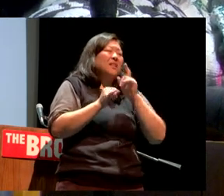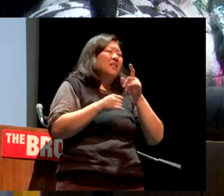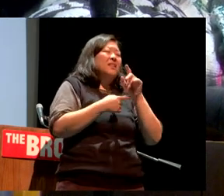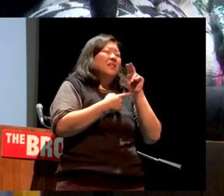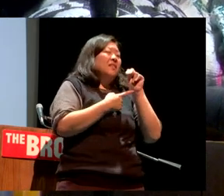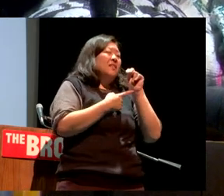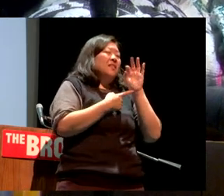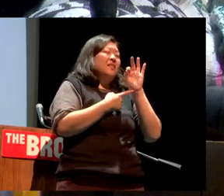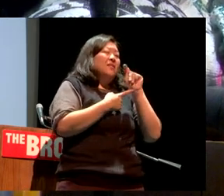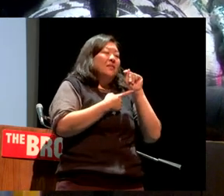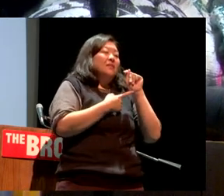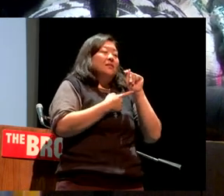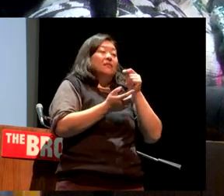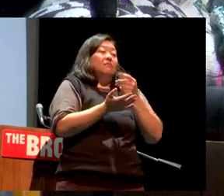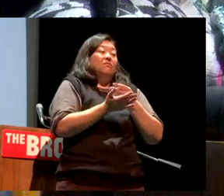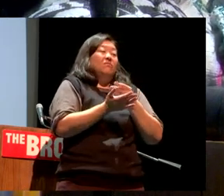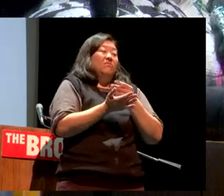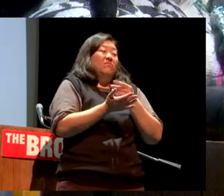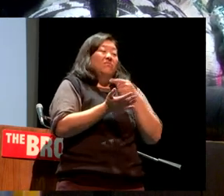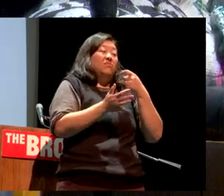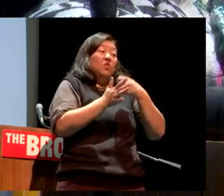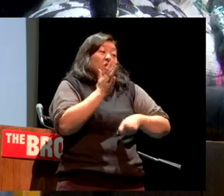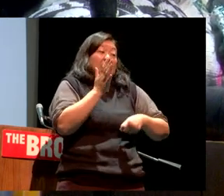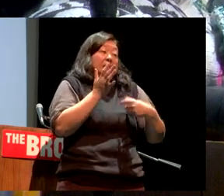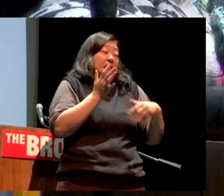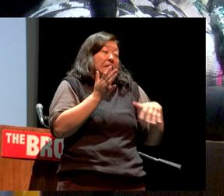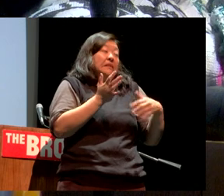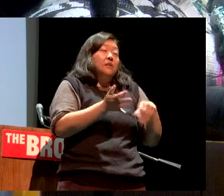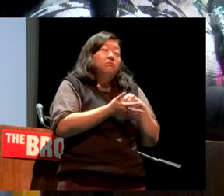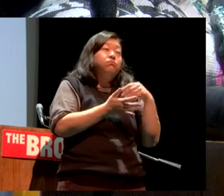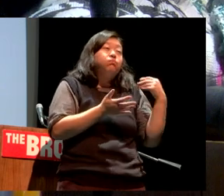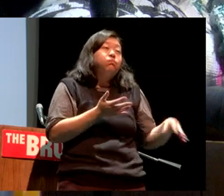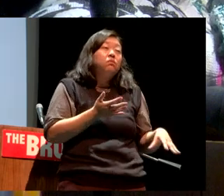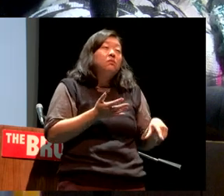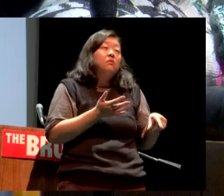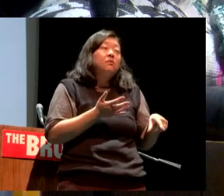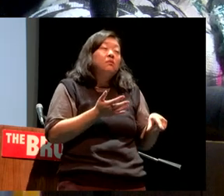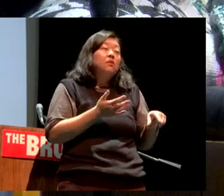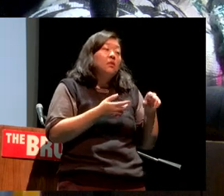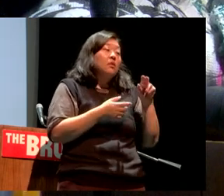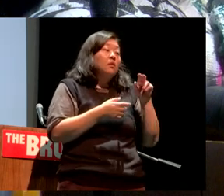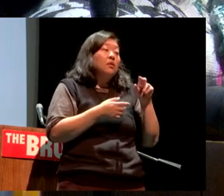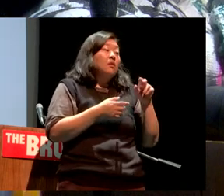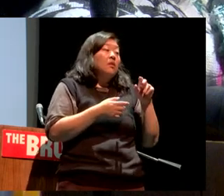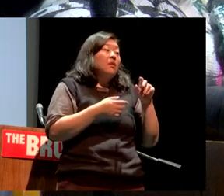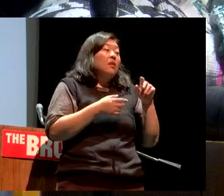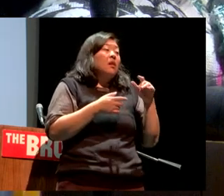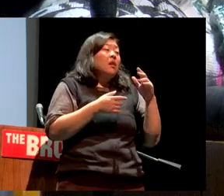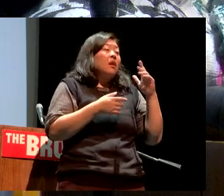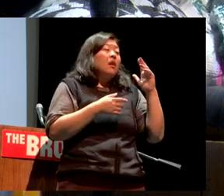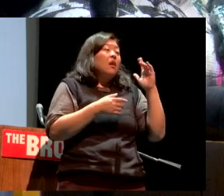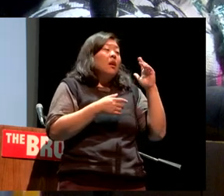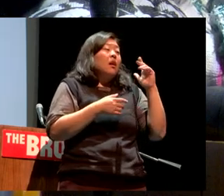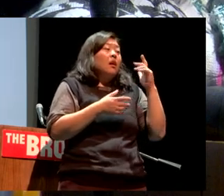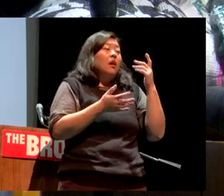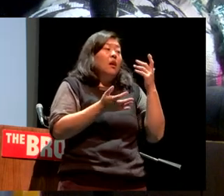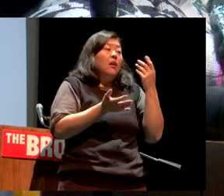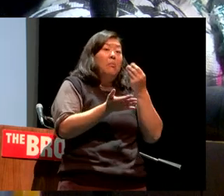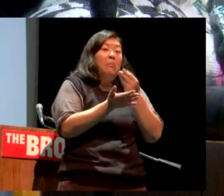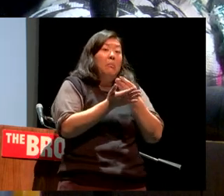bought it for a really high price, if the project suddenly vanishes, I think that they'll be very